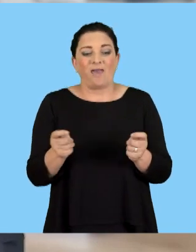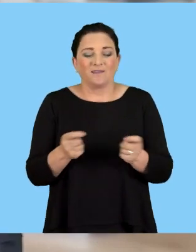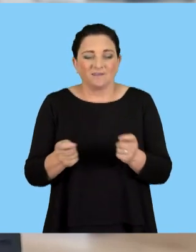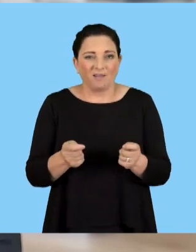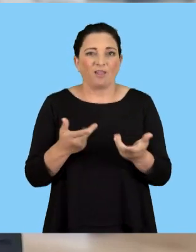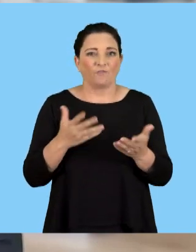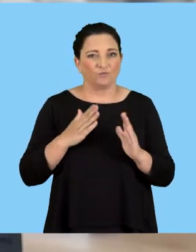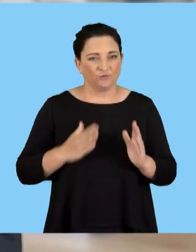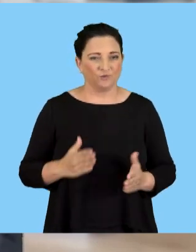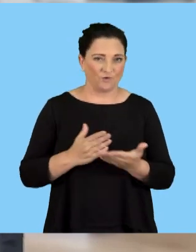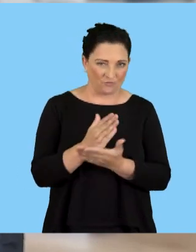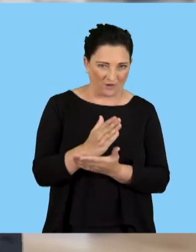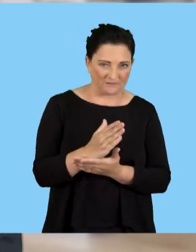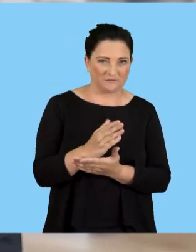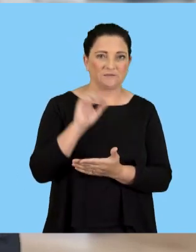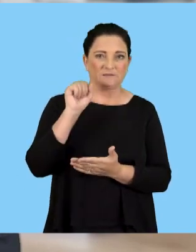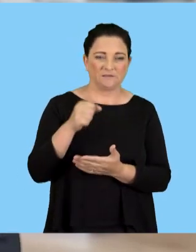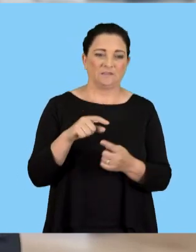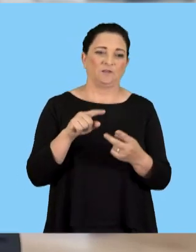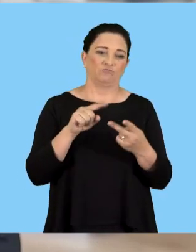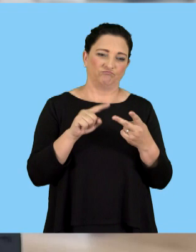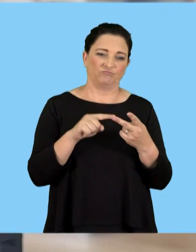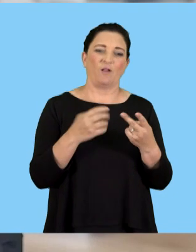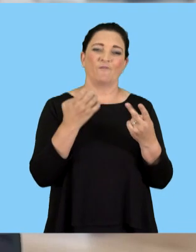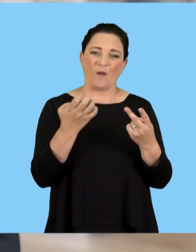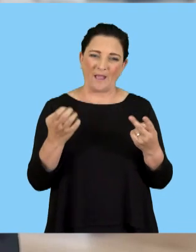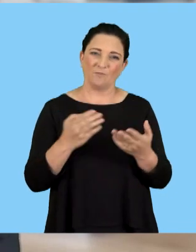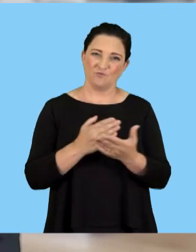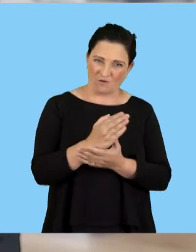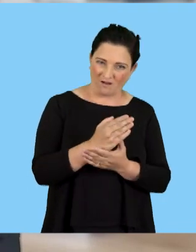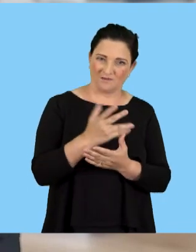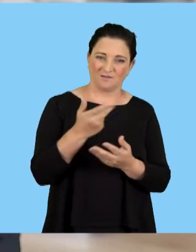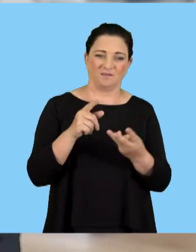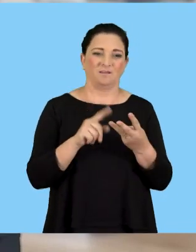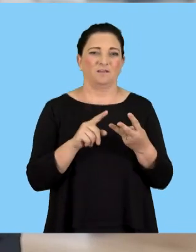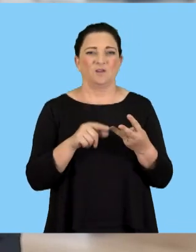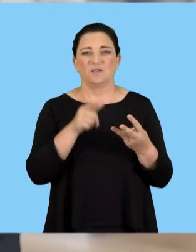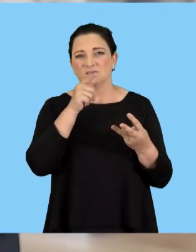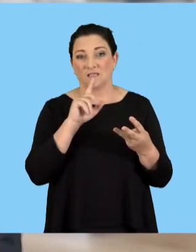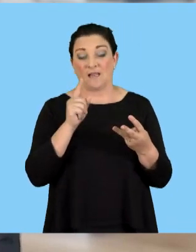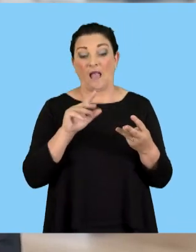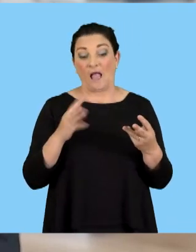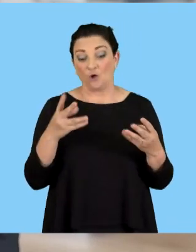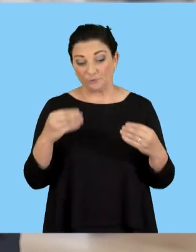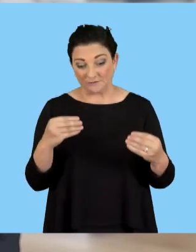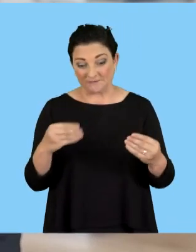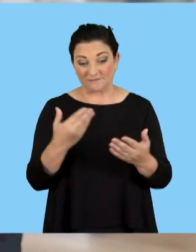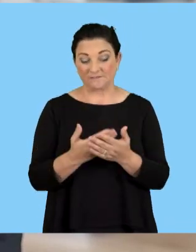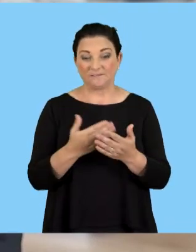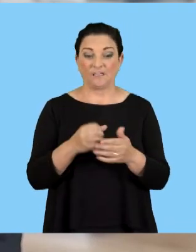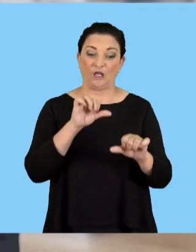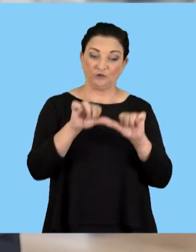the process of operating, because we have humans in the workplace, so they should be treated with those human rights that are protected by